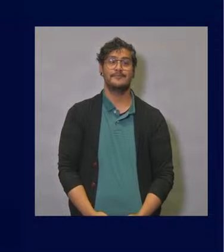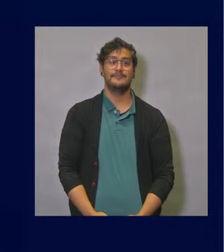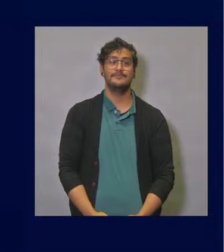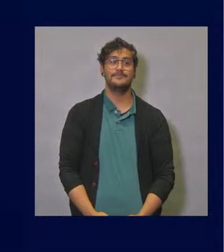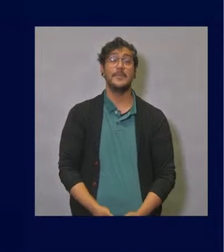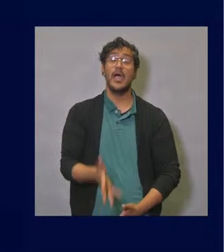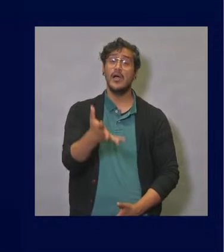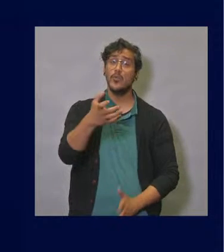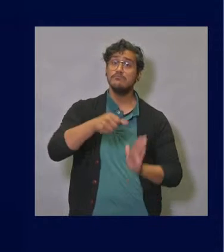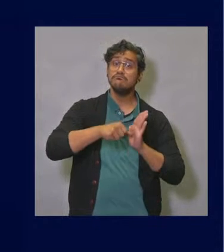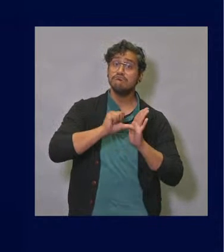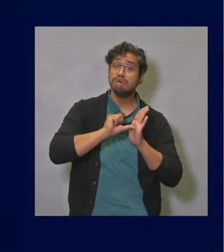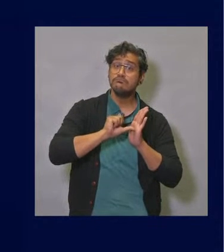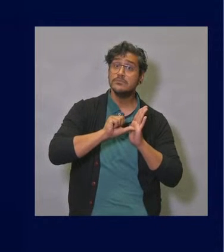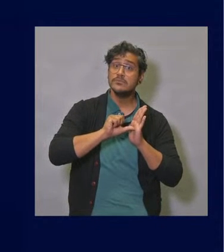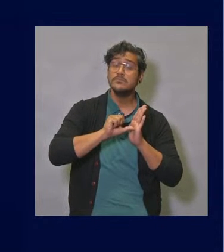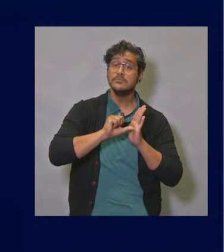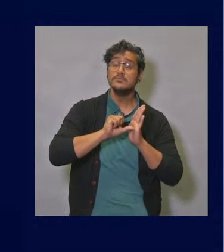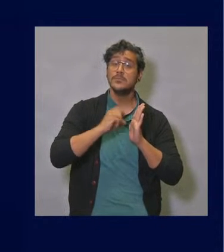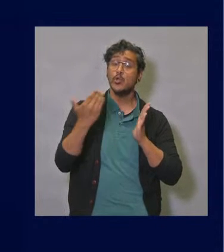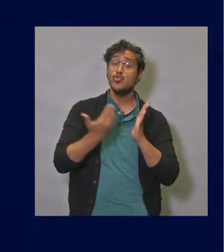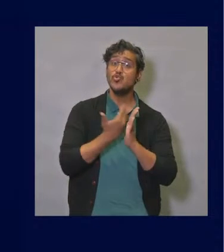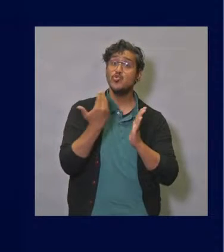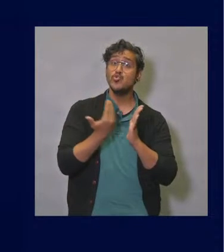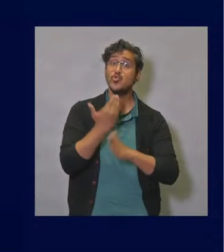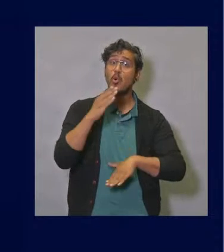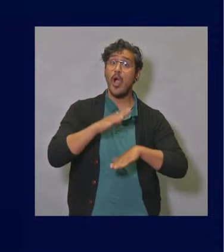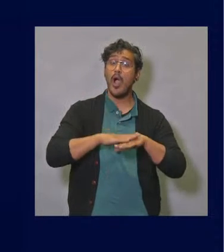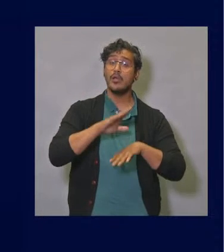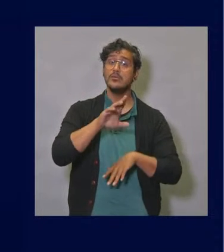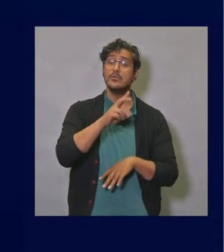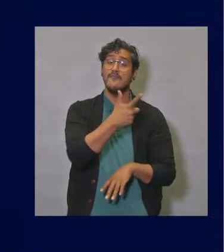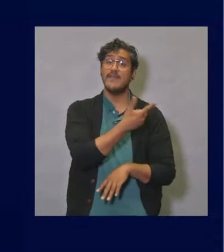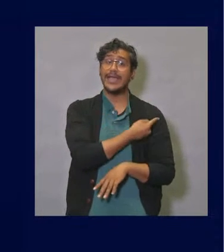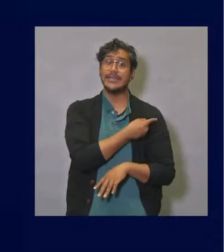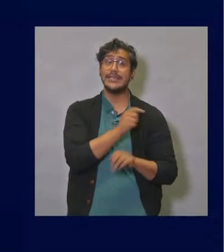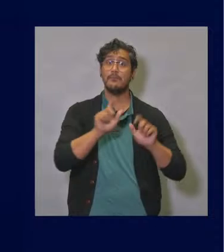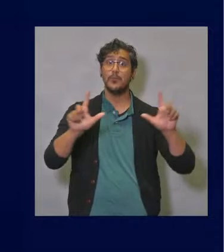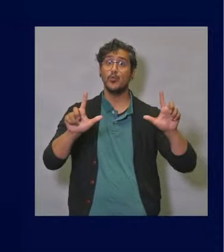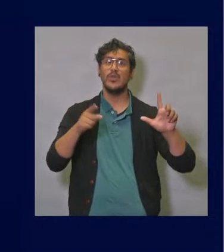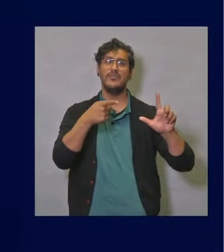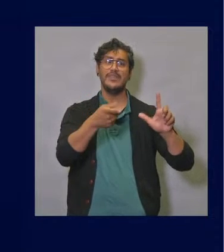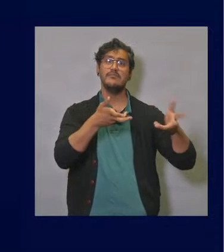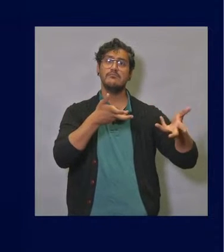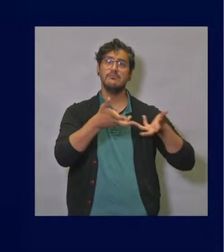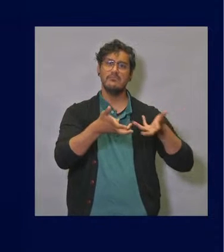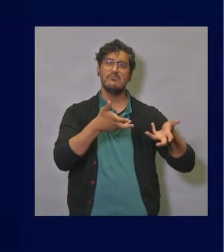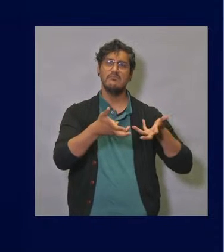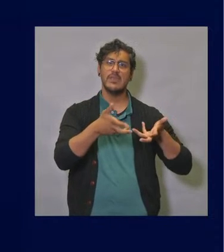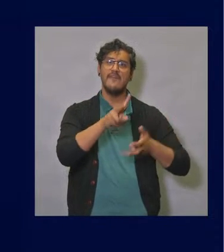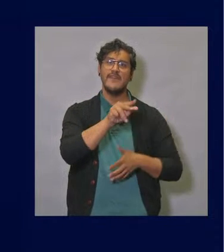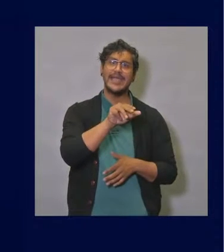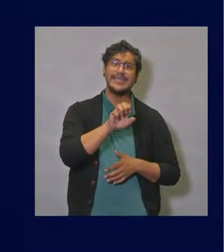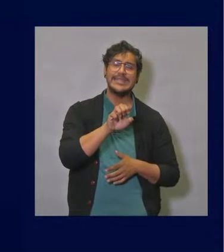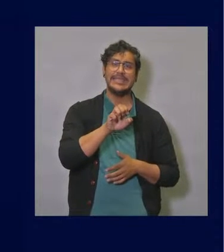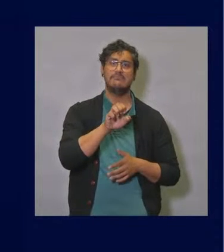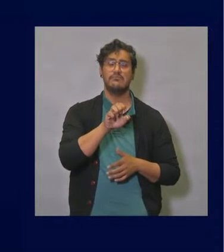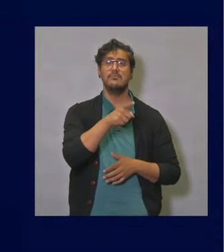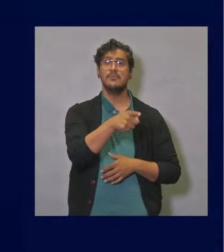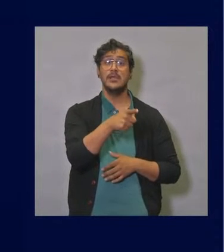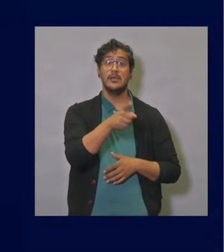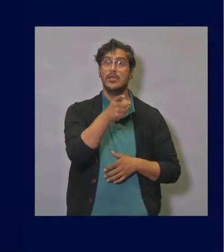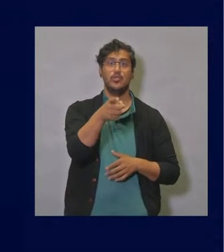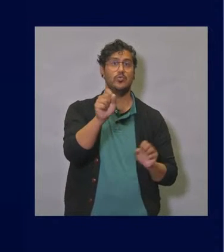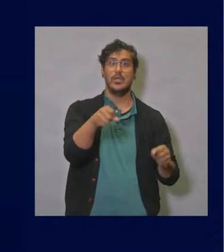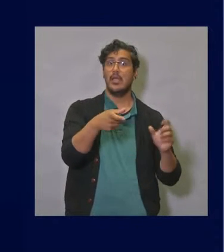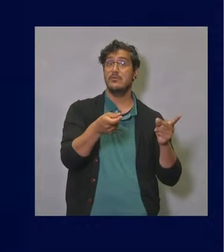new feature on our vaccine dashboard, an interactive vaccine data explorer that allows people to